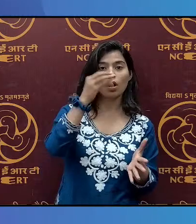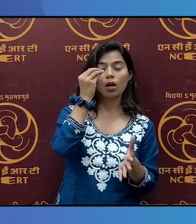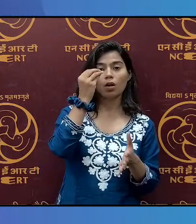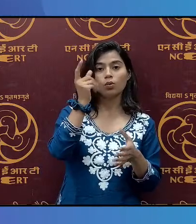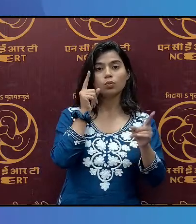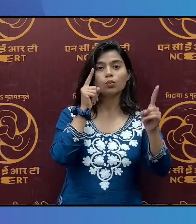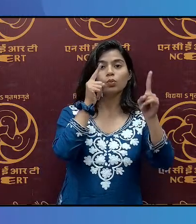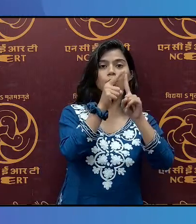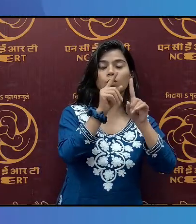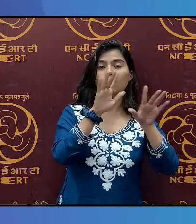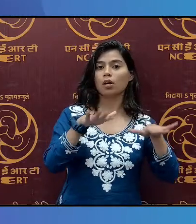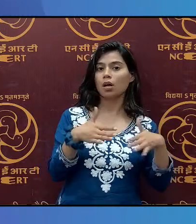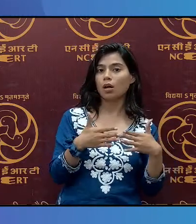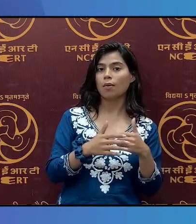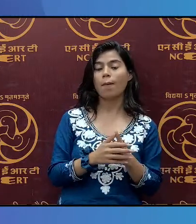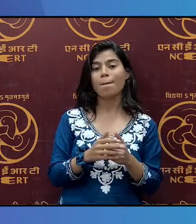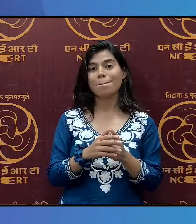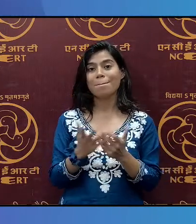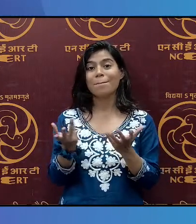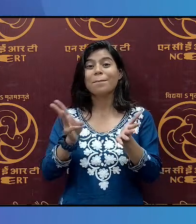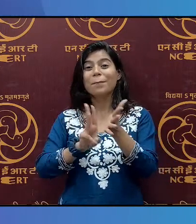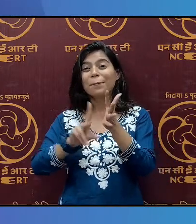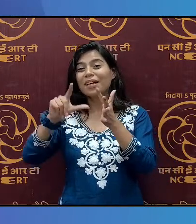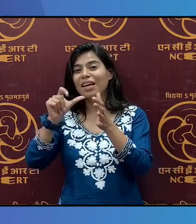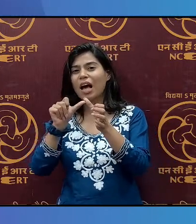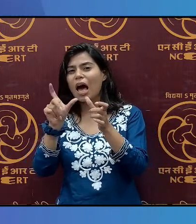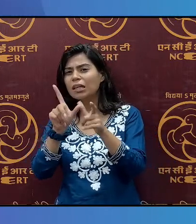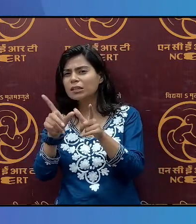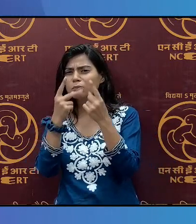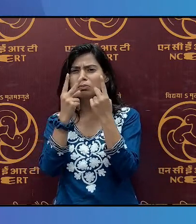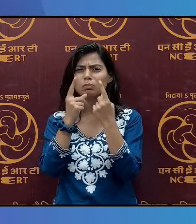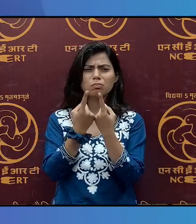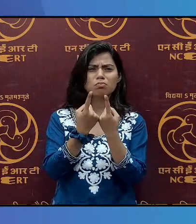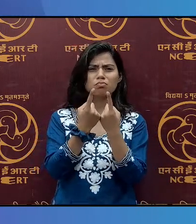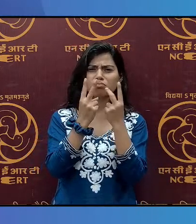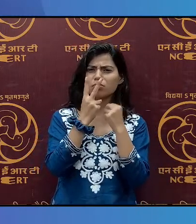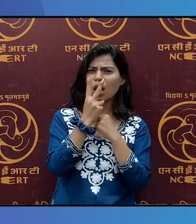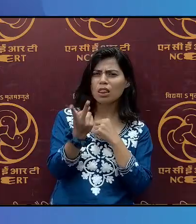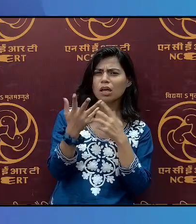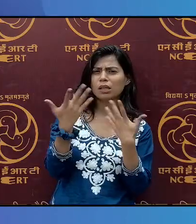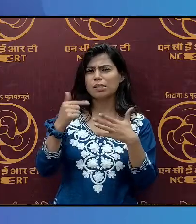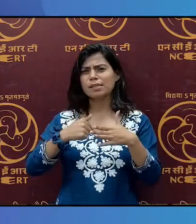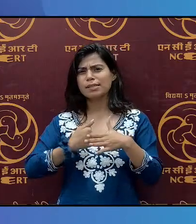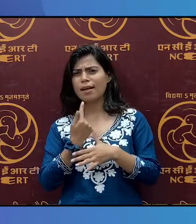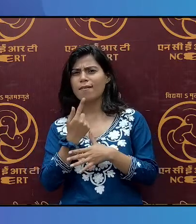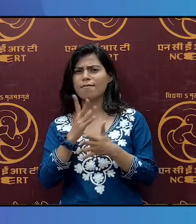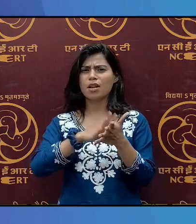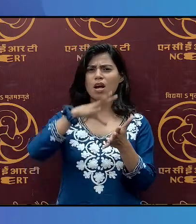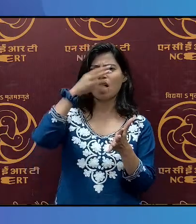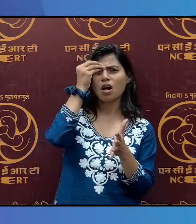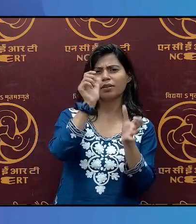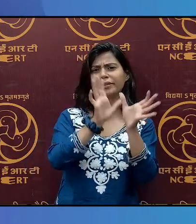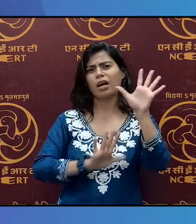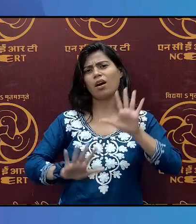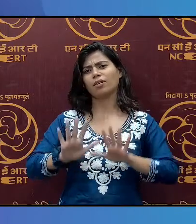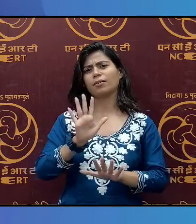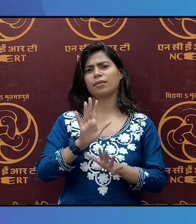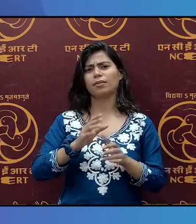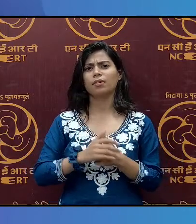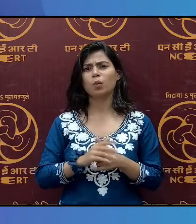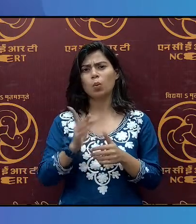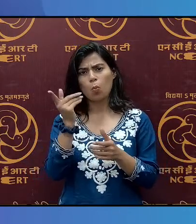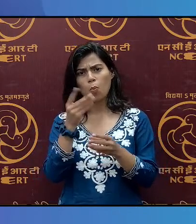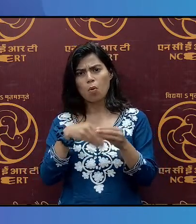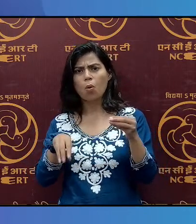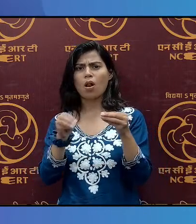you also try to know the mechanism of how to monitor your own self-learning activities. And after monitoring, you will also